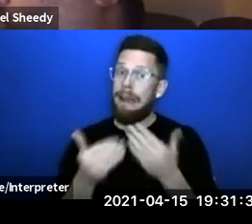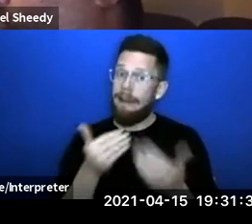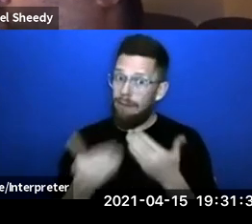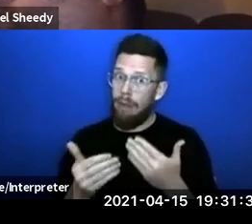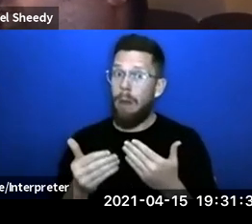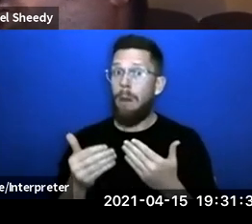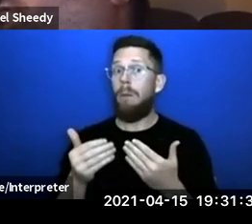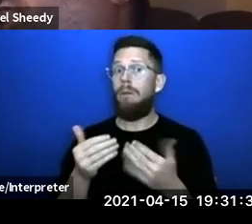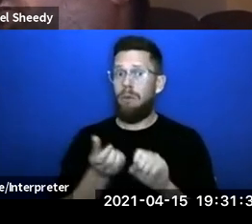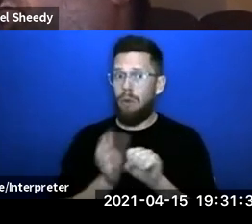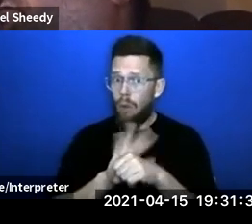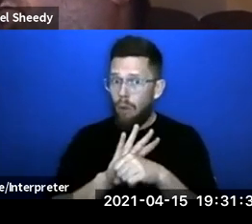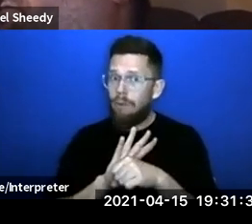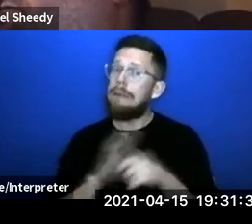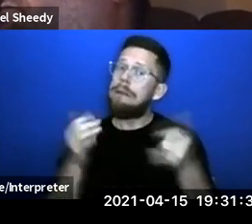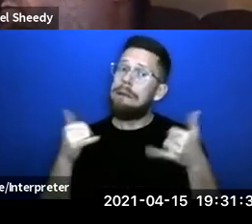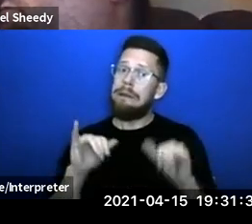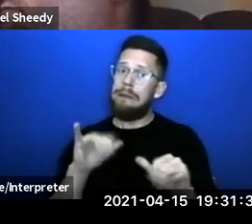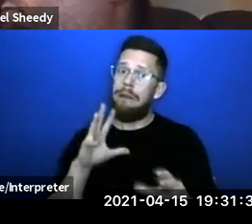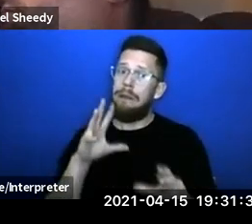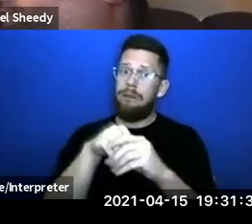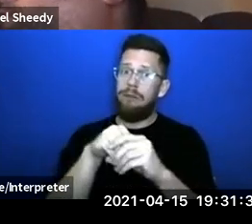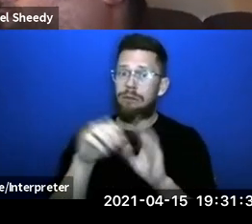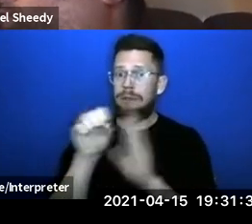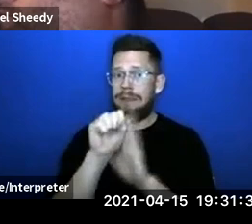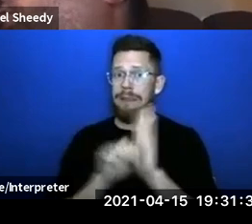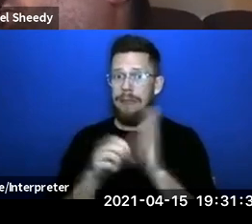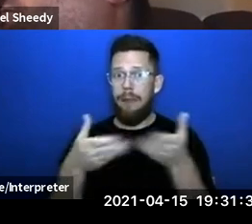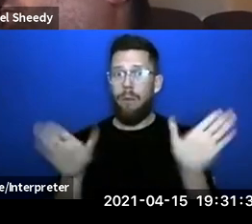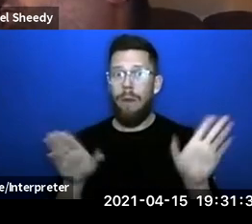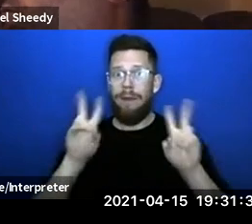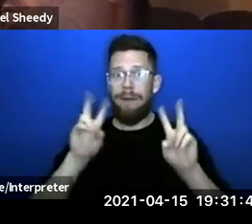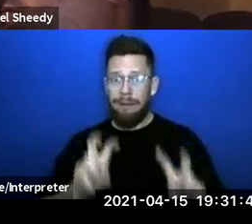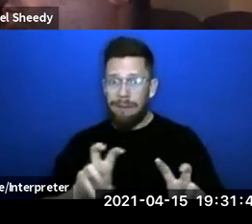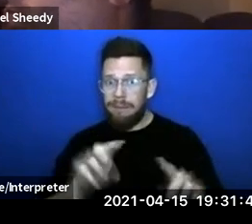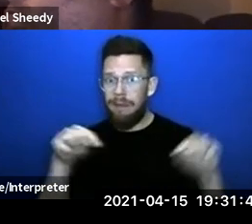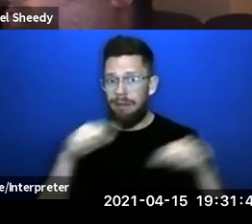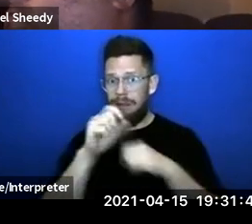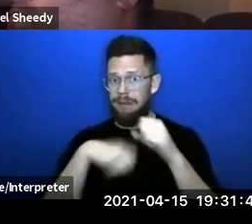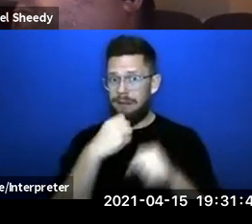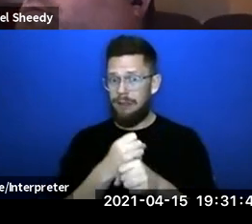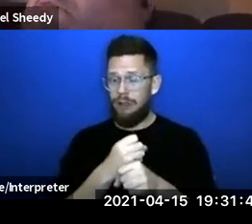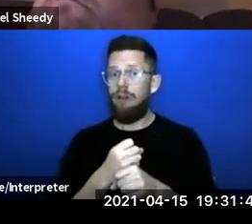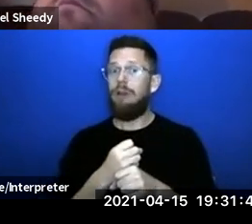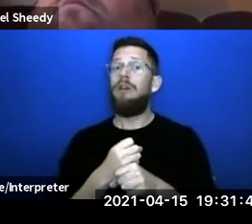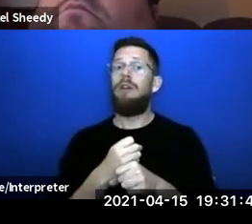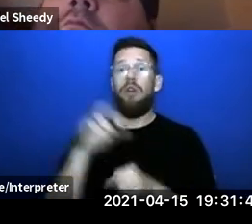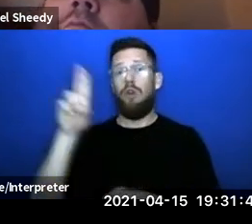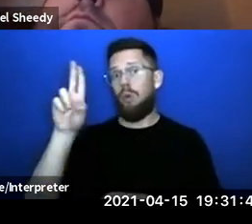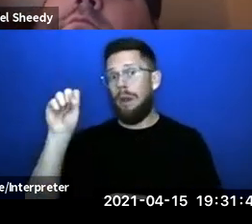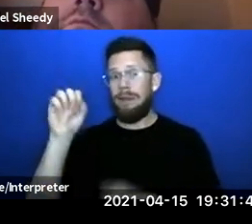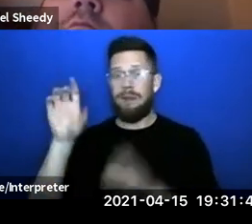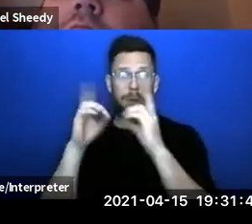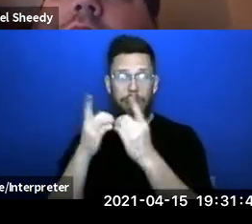still participating in our statewide assessment this year. Unfortunately, the U.S. Department of Education did not allow states to apply for